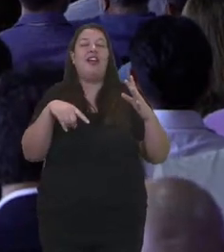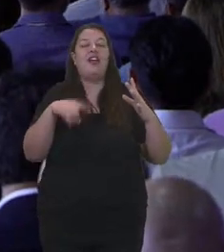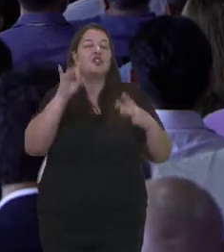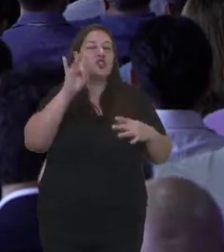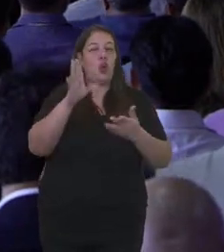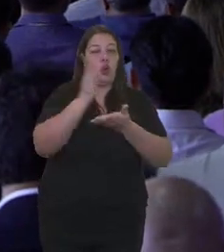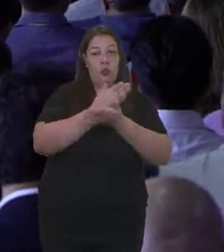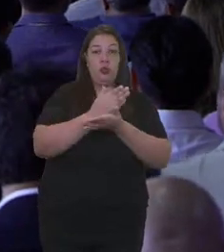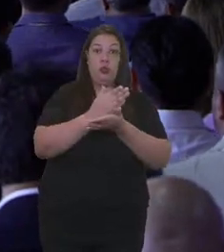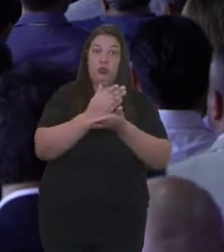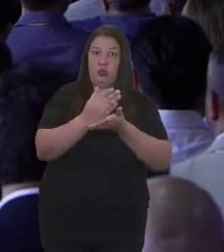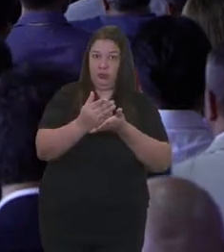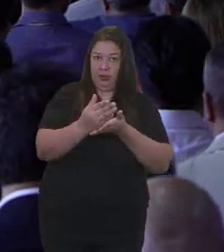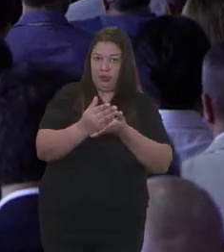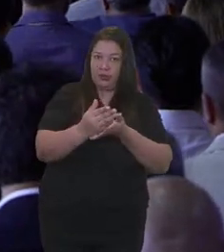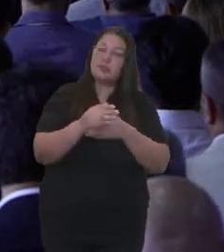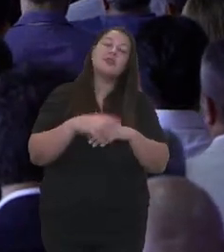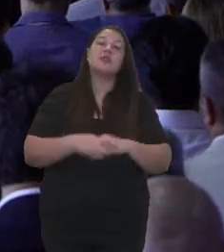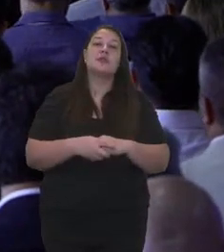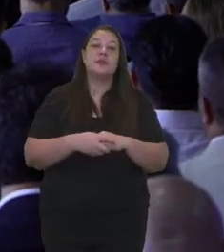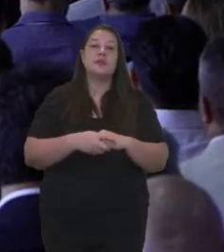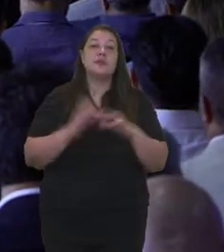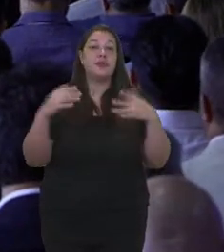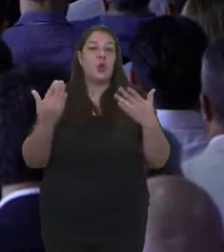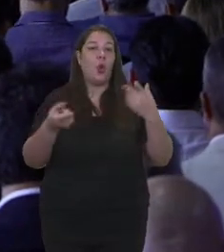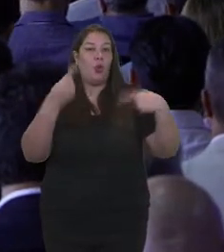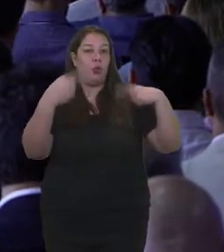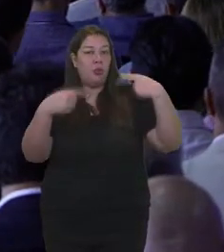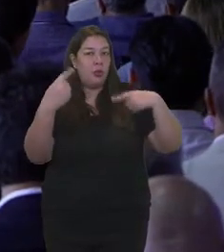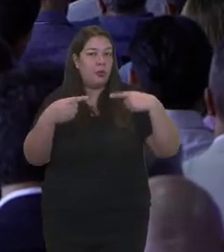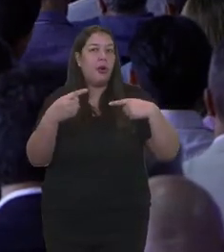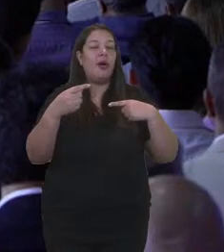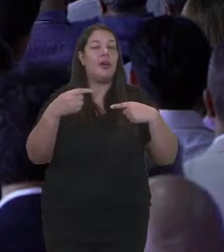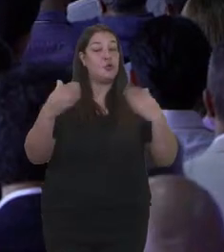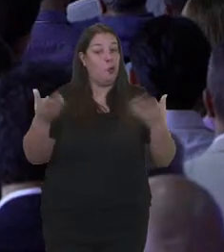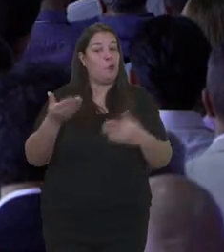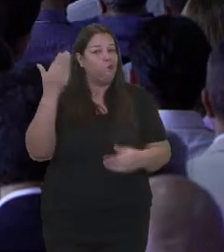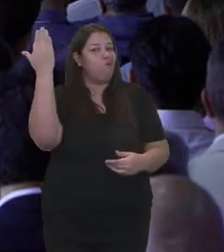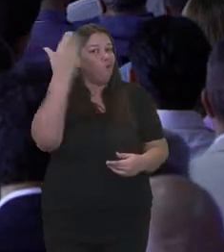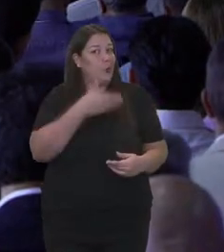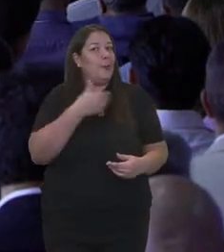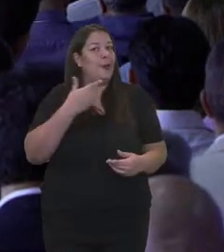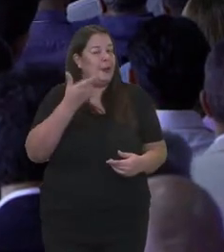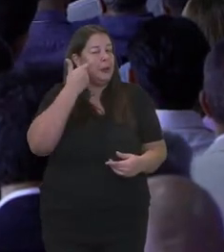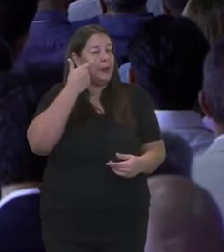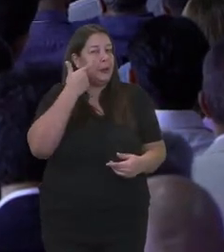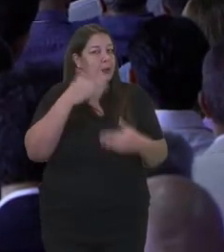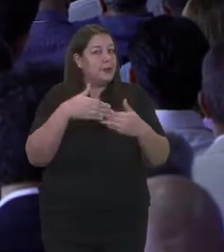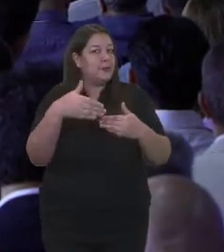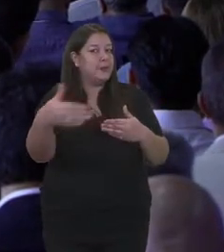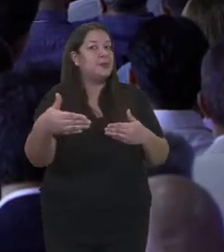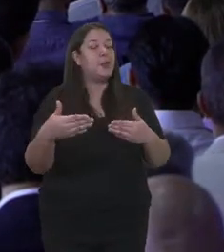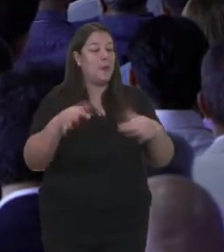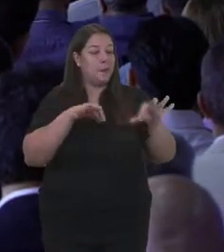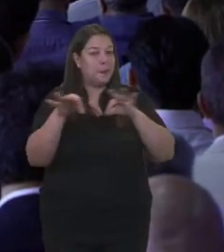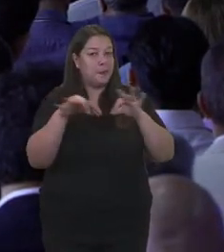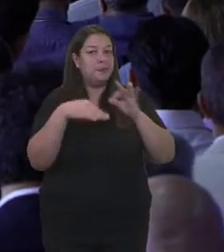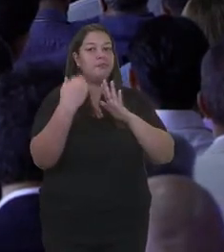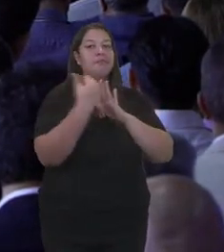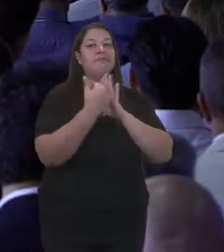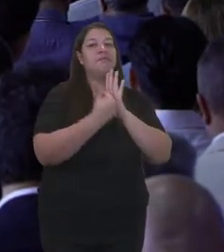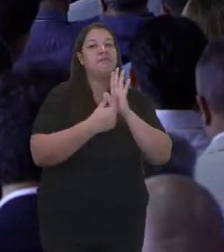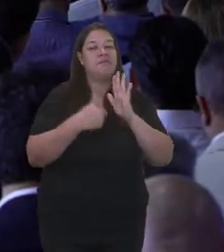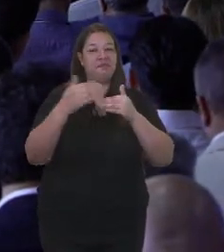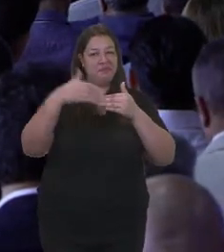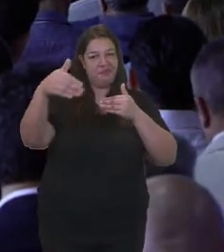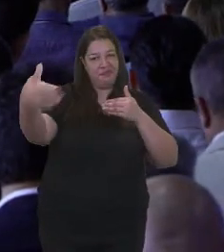being this is just the beginning, and then we can use the debate today and later on in the whole program, which we're going